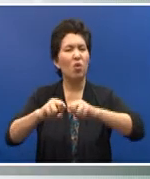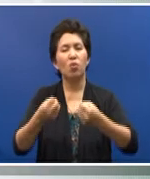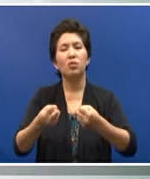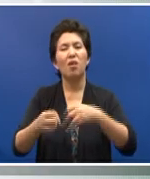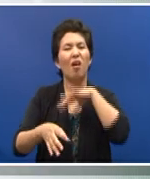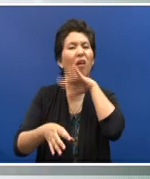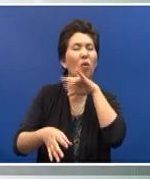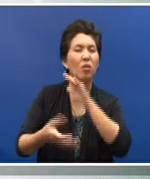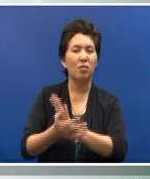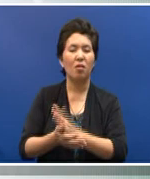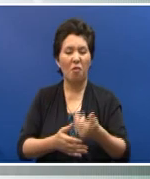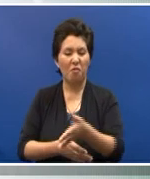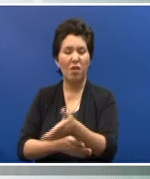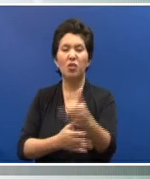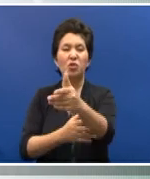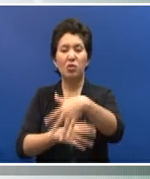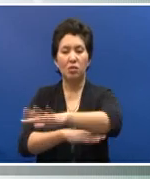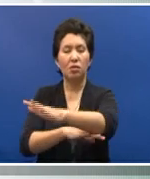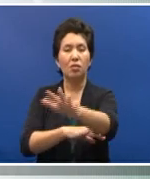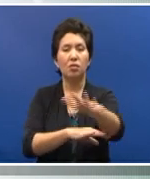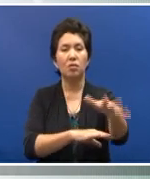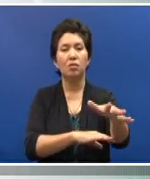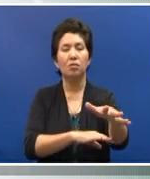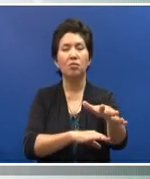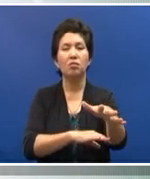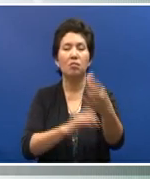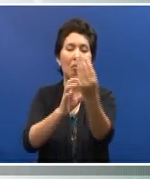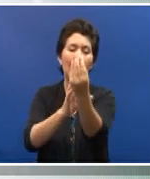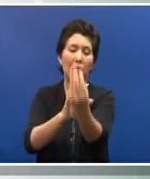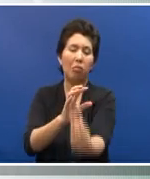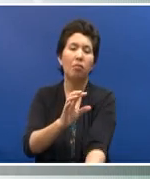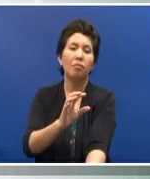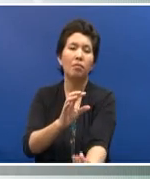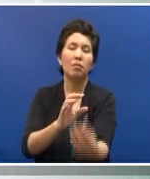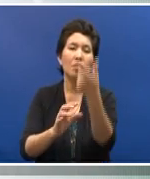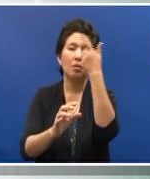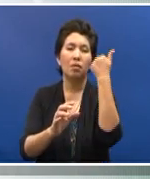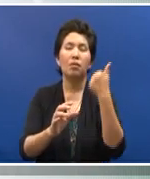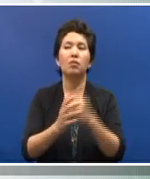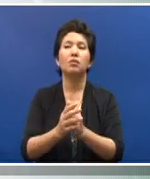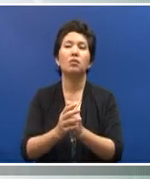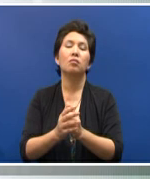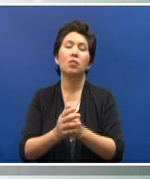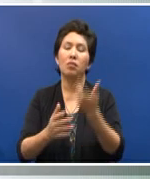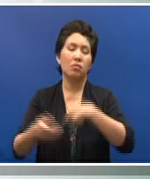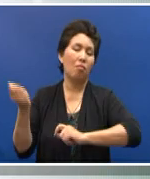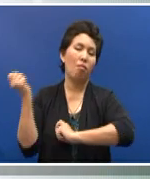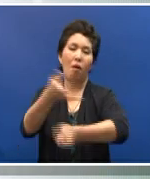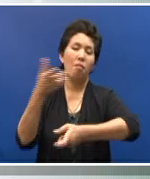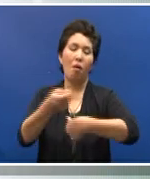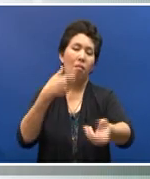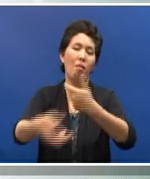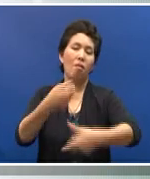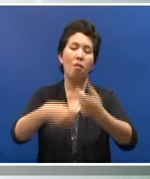then fishes in the sea now are decreasing, okay, due to large scale of commercial fishing,